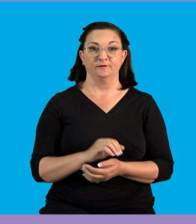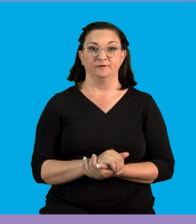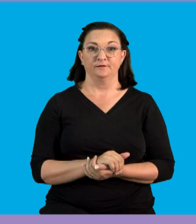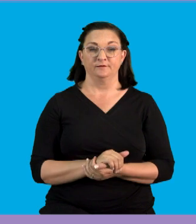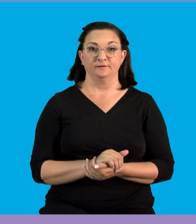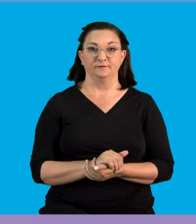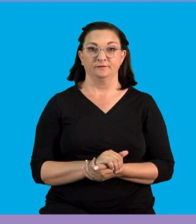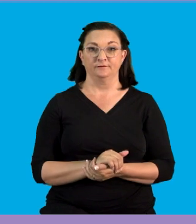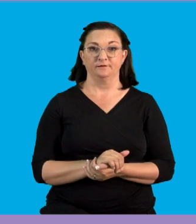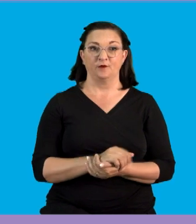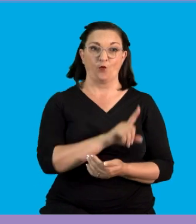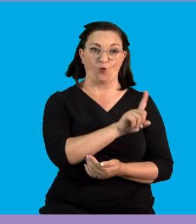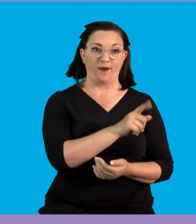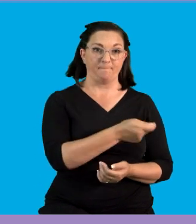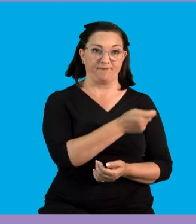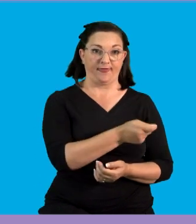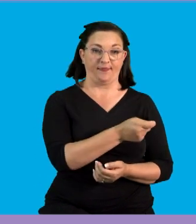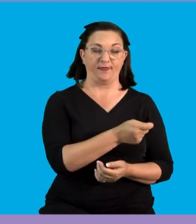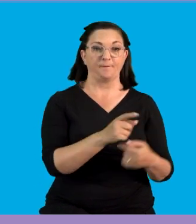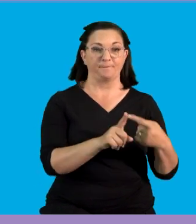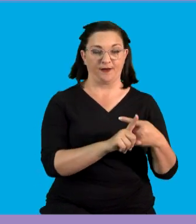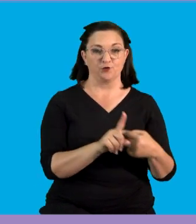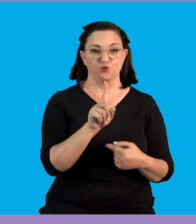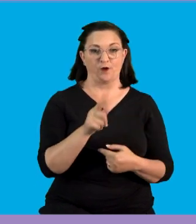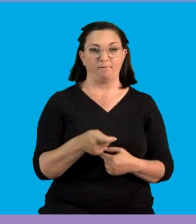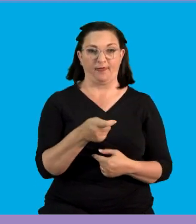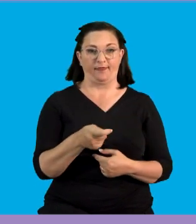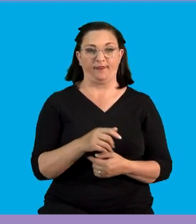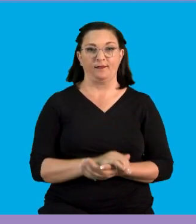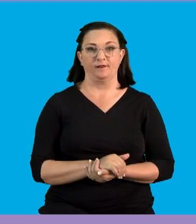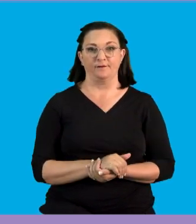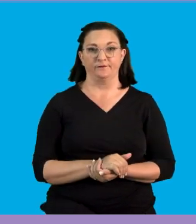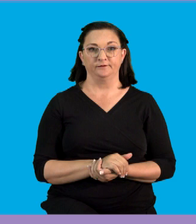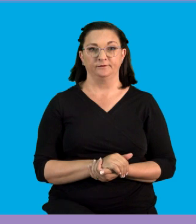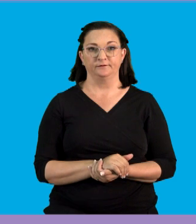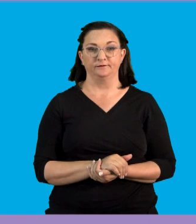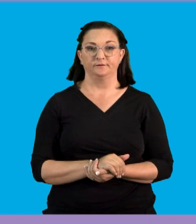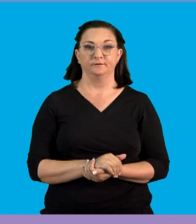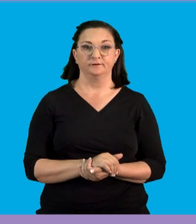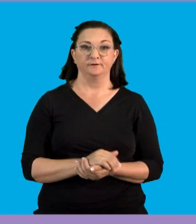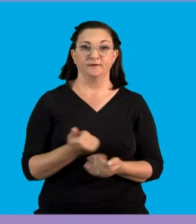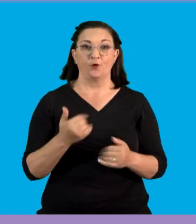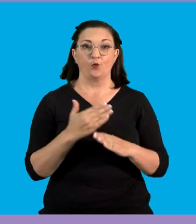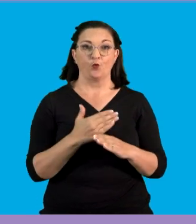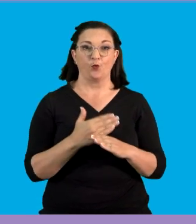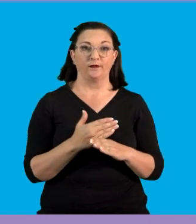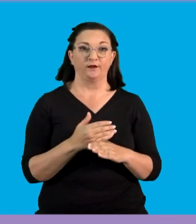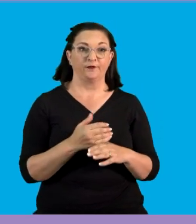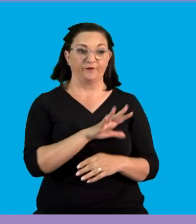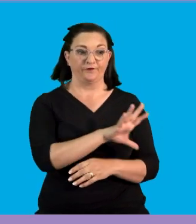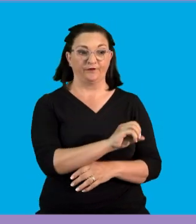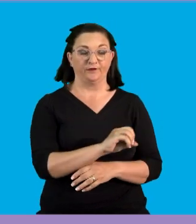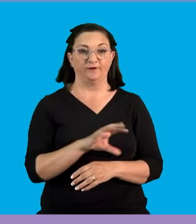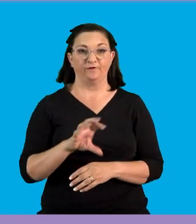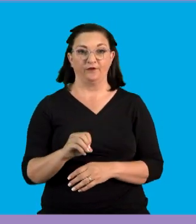plus 3/50. 1 pan plus 1 pan. And now, because we are working with just 50ths,